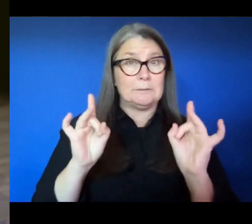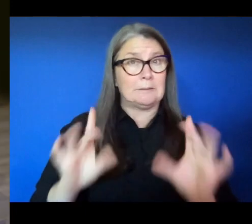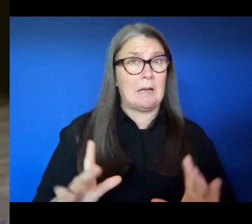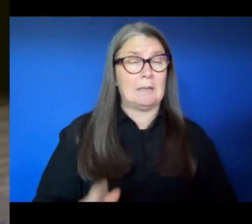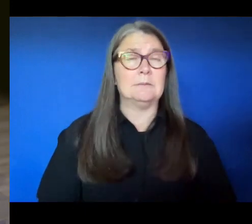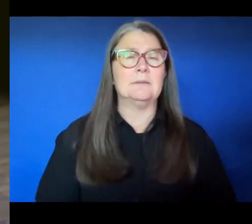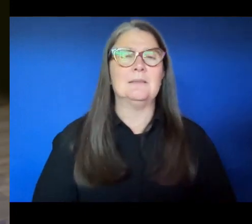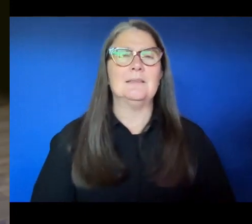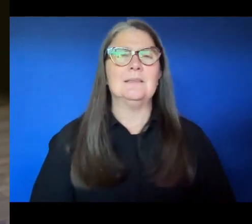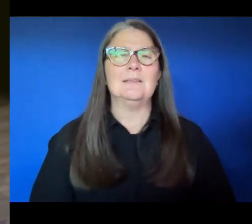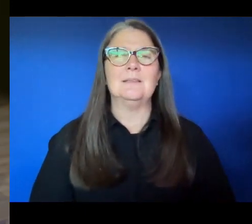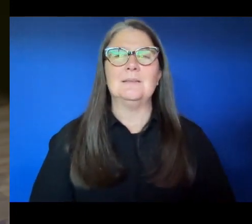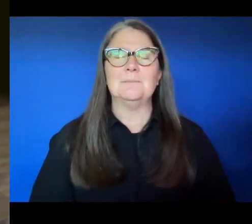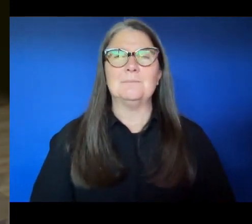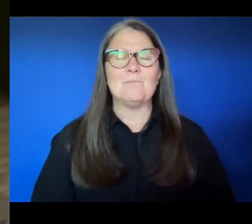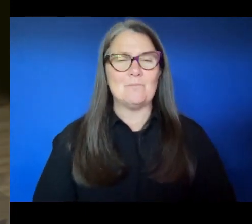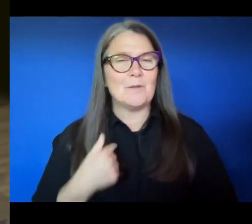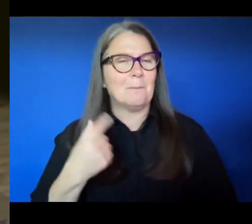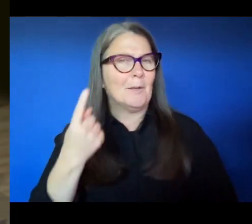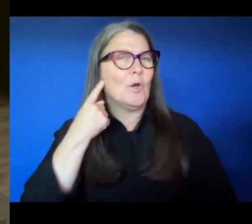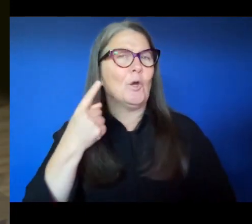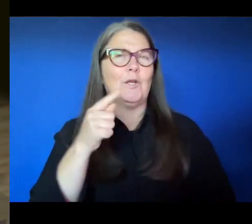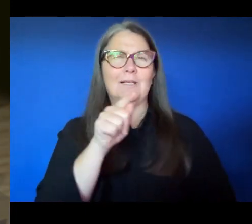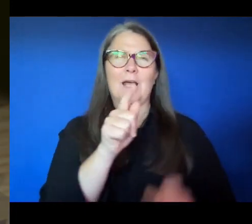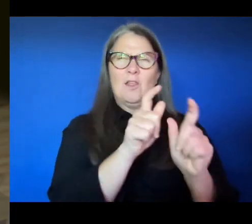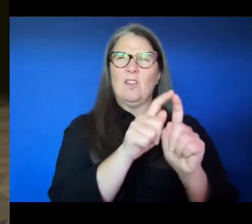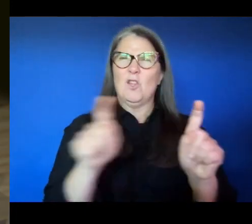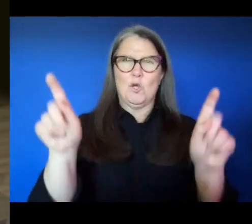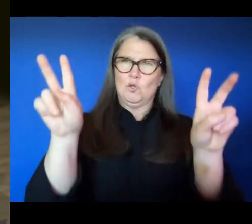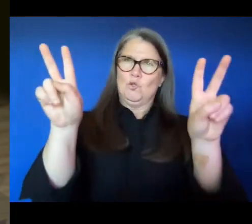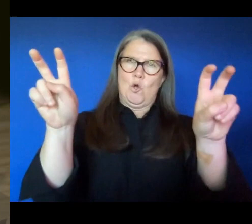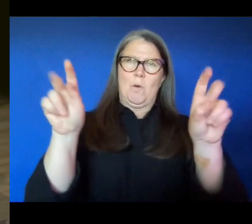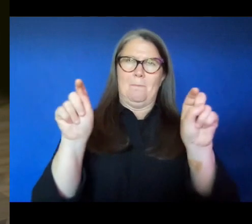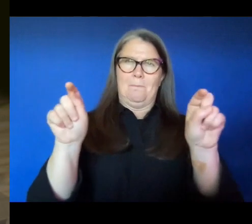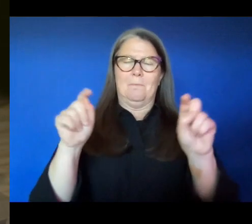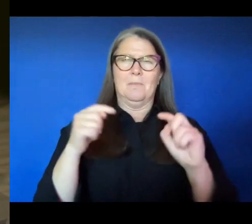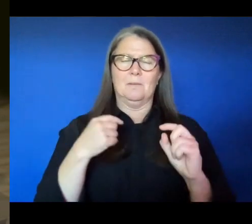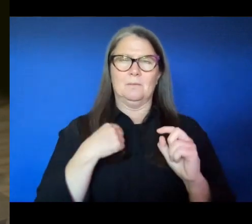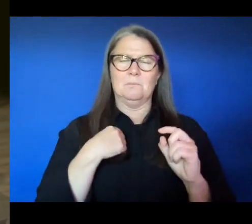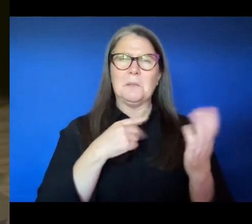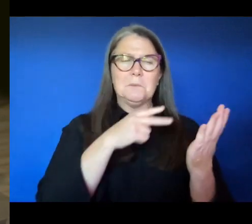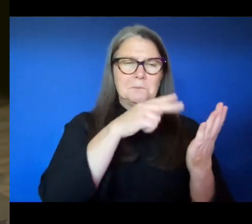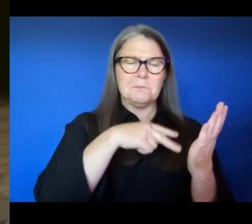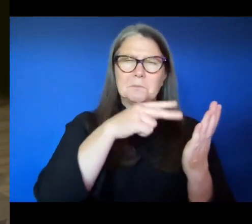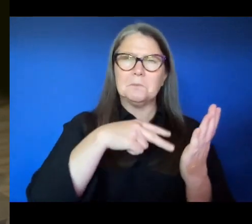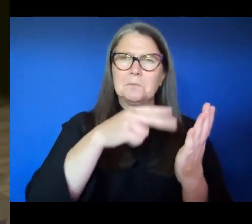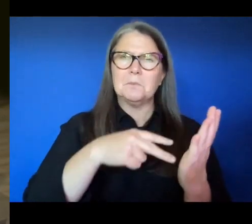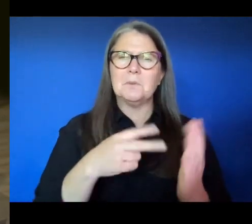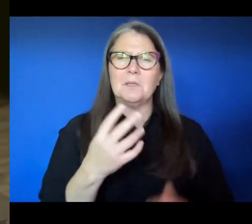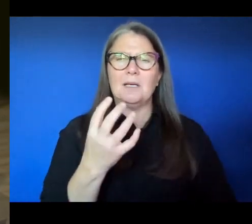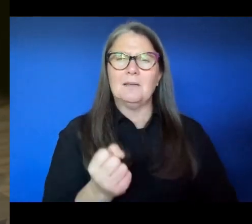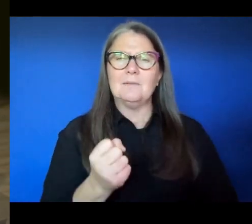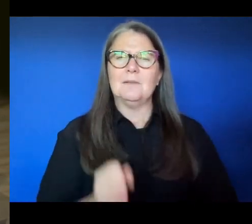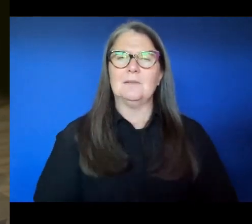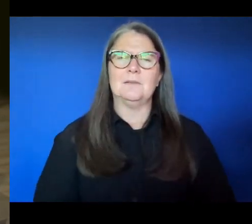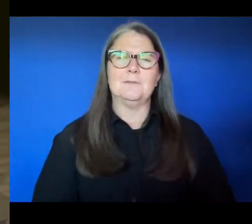Yes, I've heard of that term and read about it by Ernest Reschner, and he